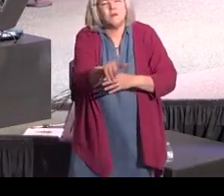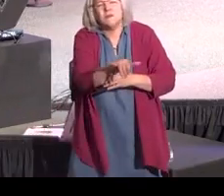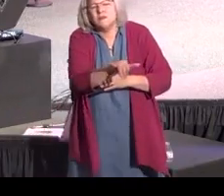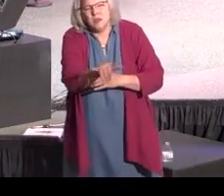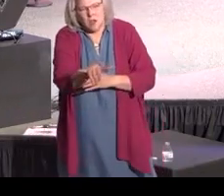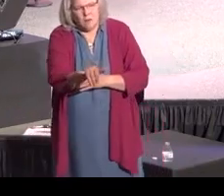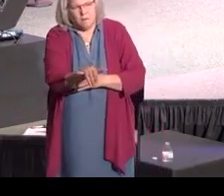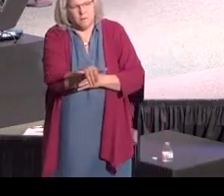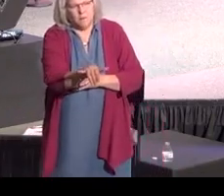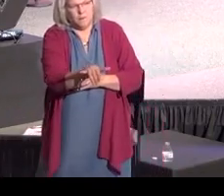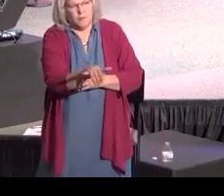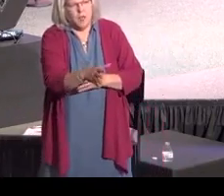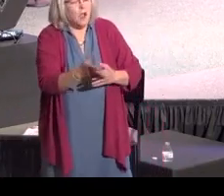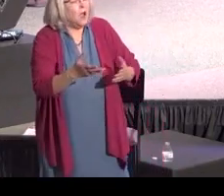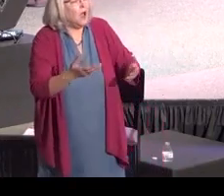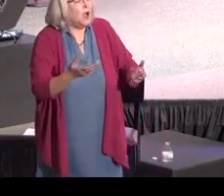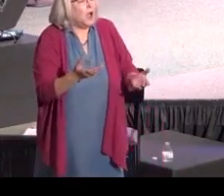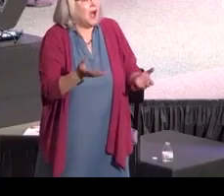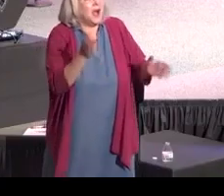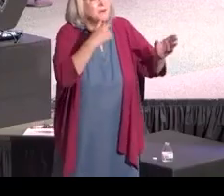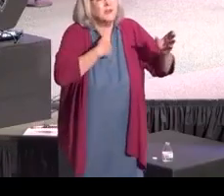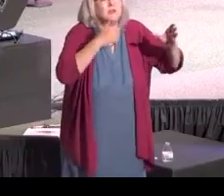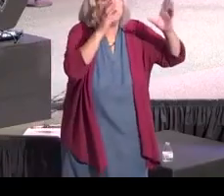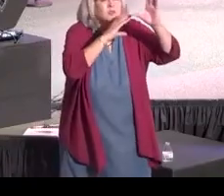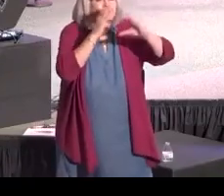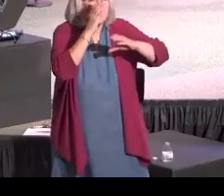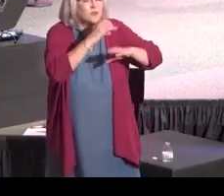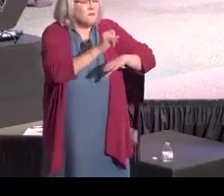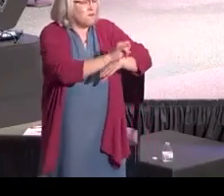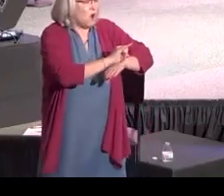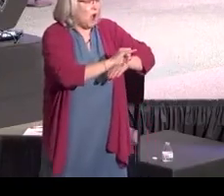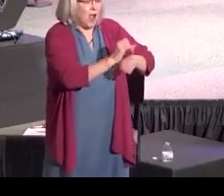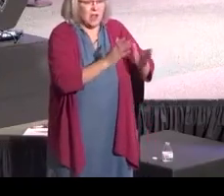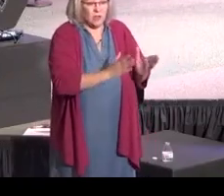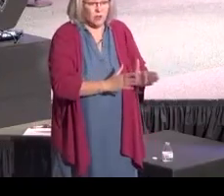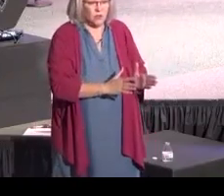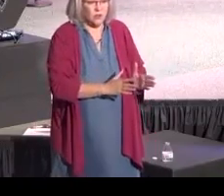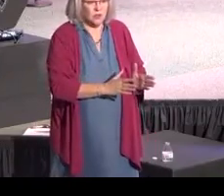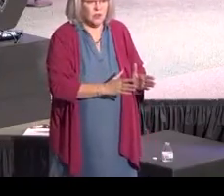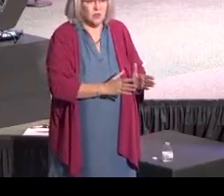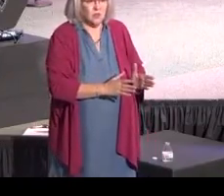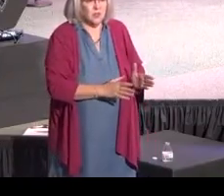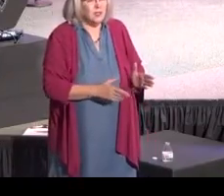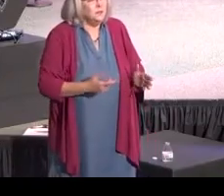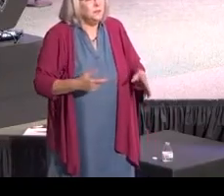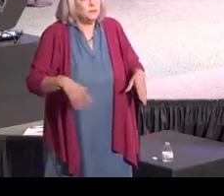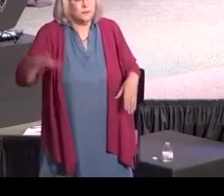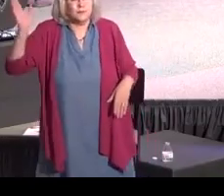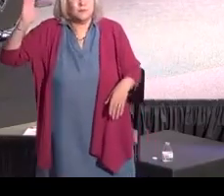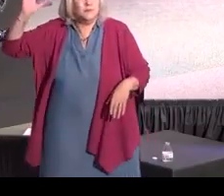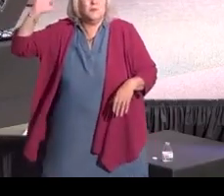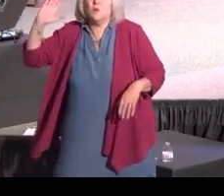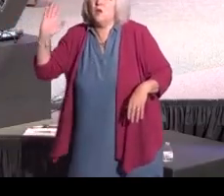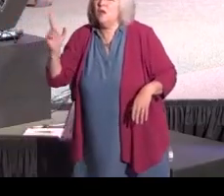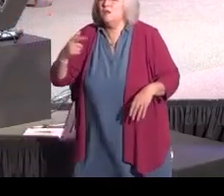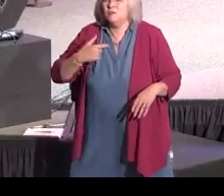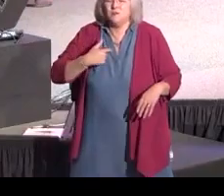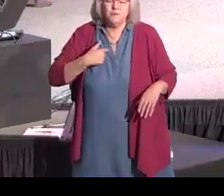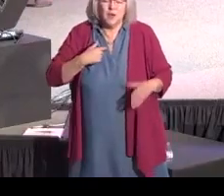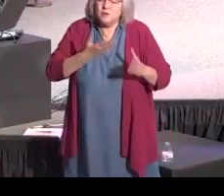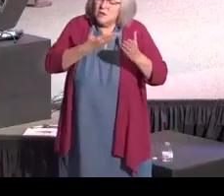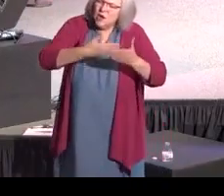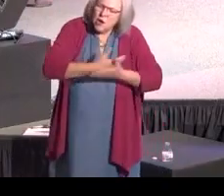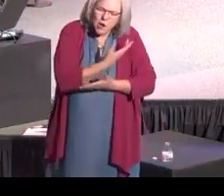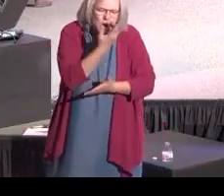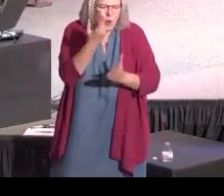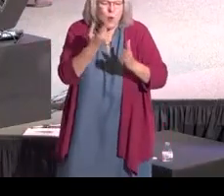I want to look for some islanders. You know, when I first became a believer when I was 25 years old, which has been a while ago, I was so excited